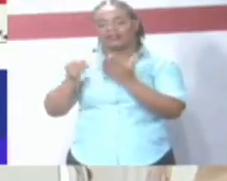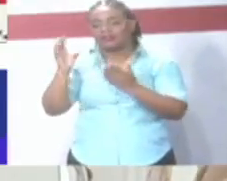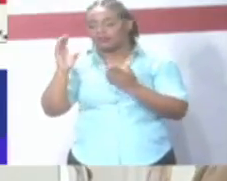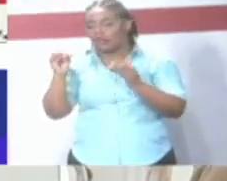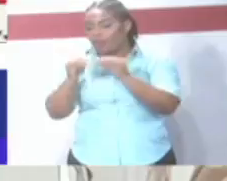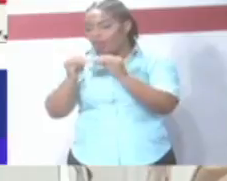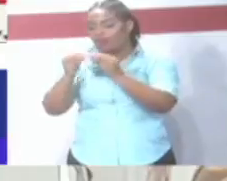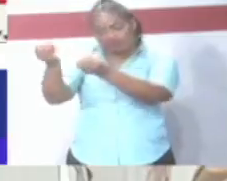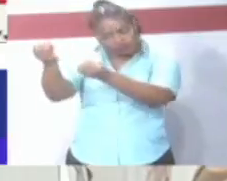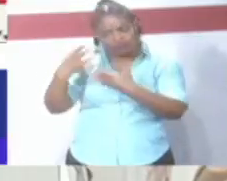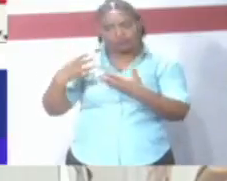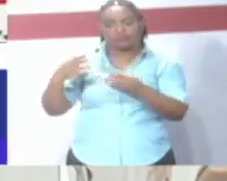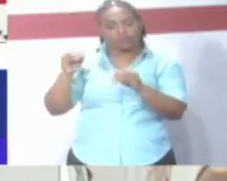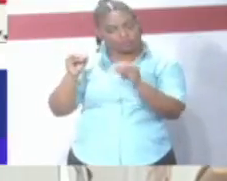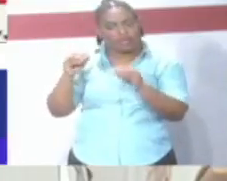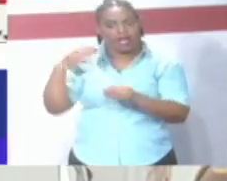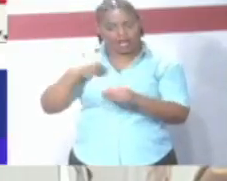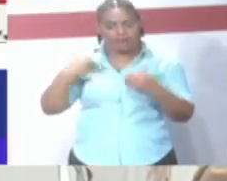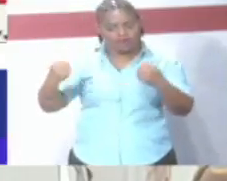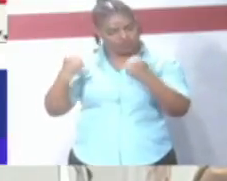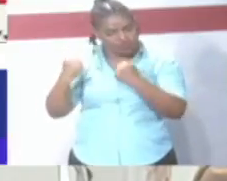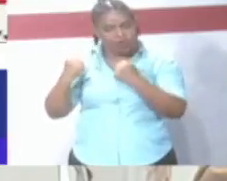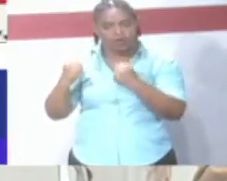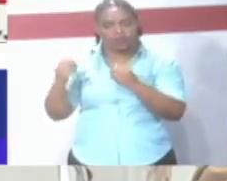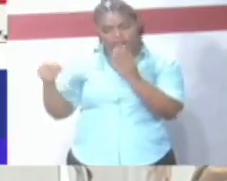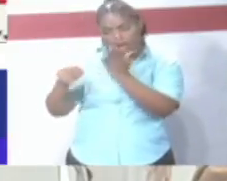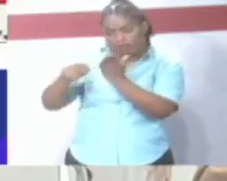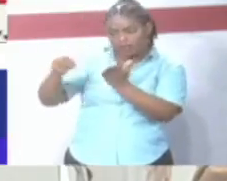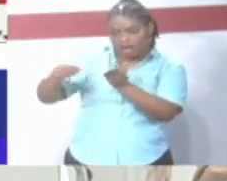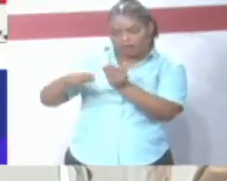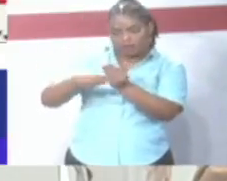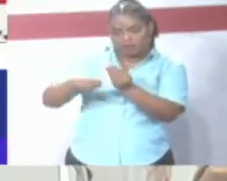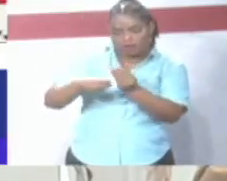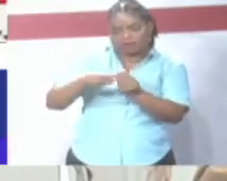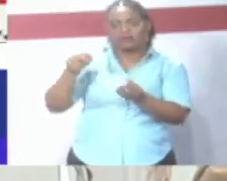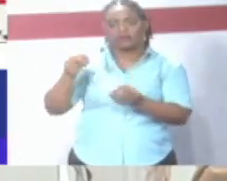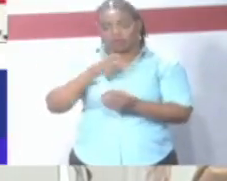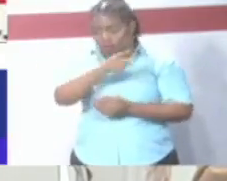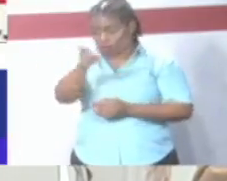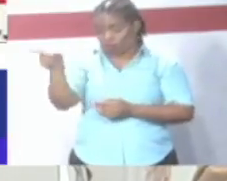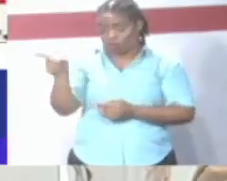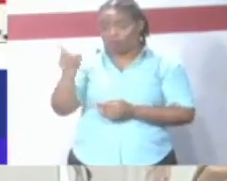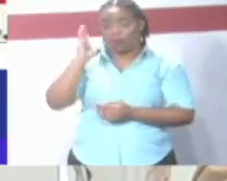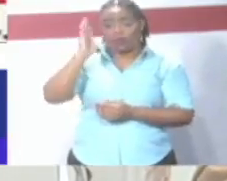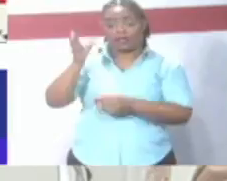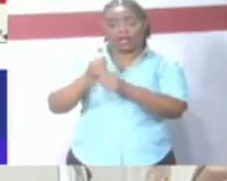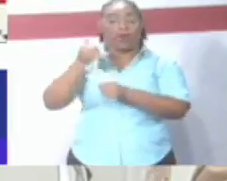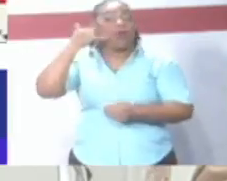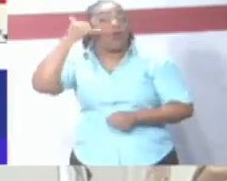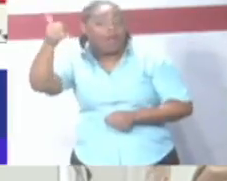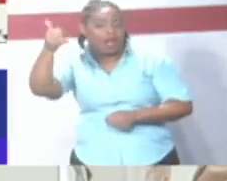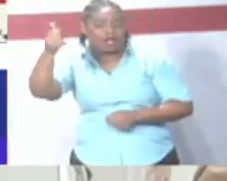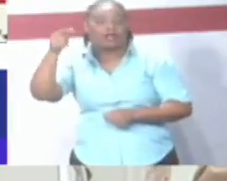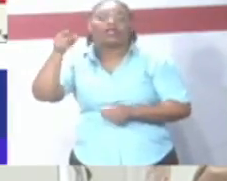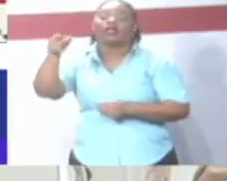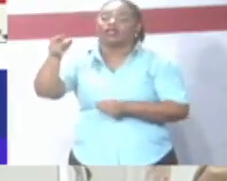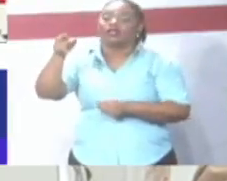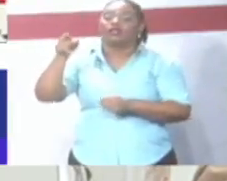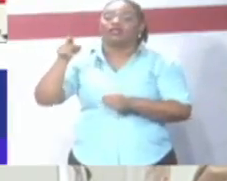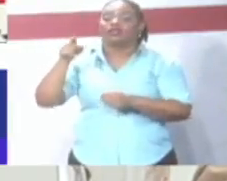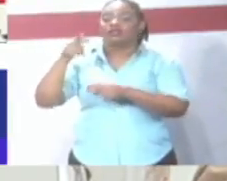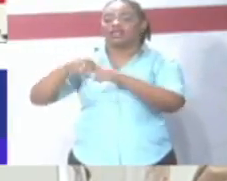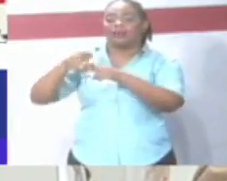is as robust as possible. So you may be getting calls. This is just to verify your data. Sometimes names are